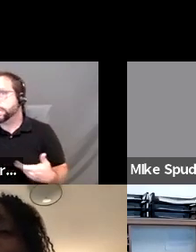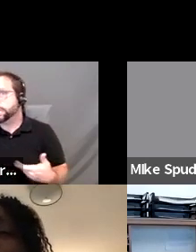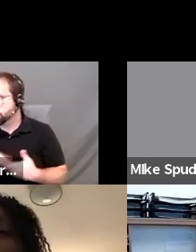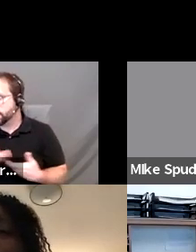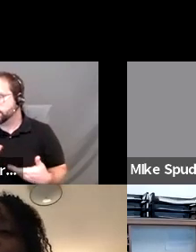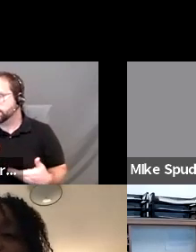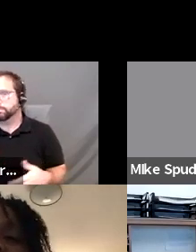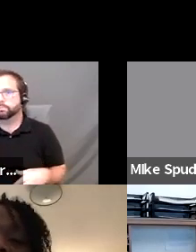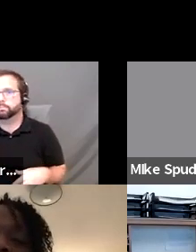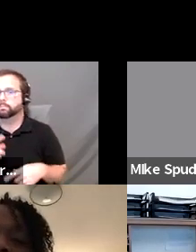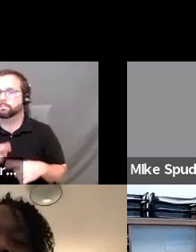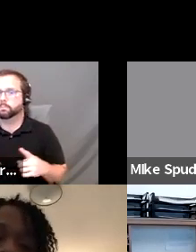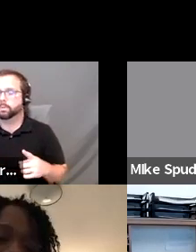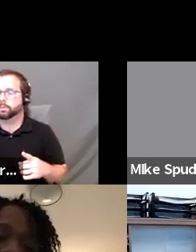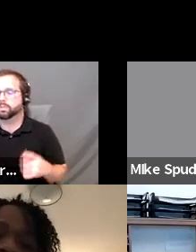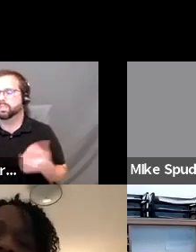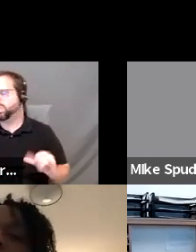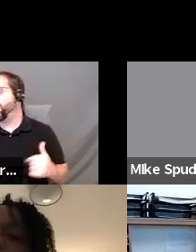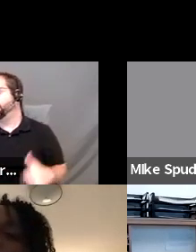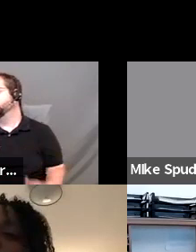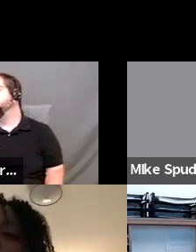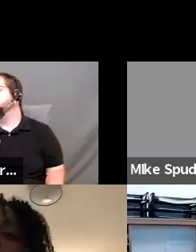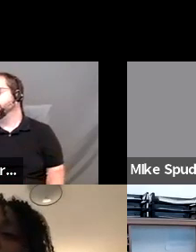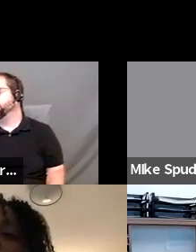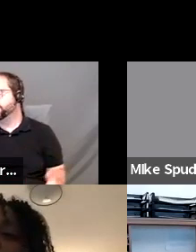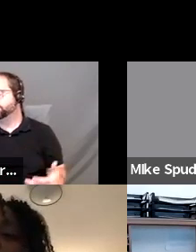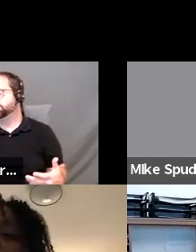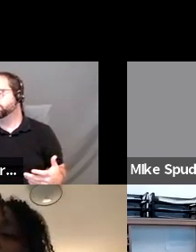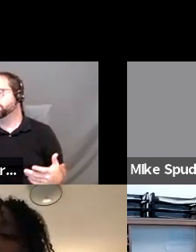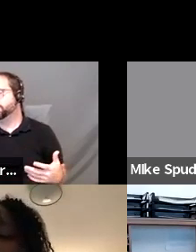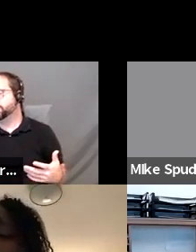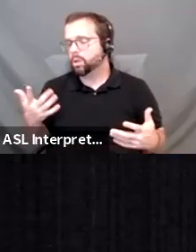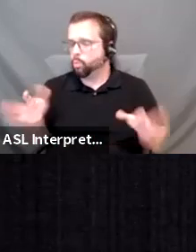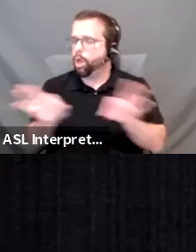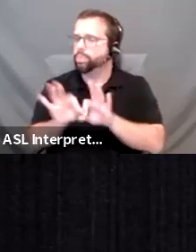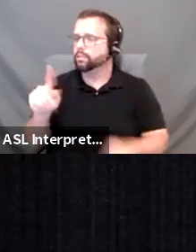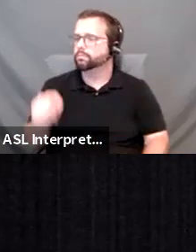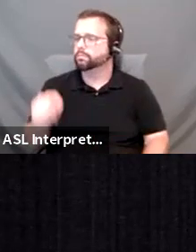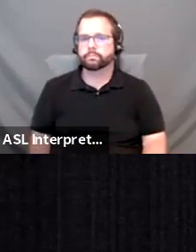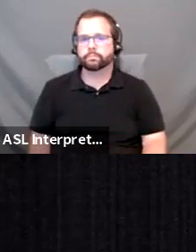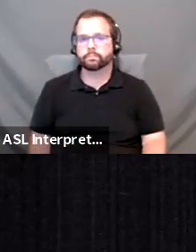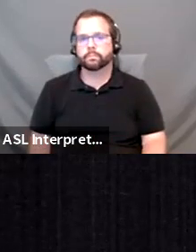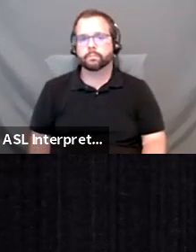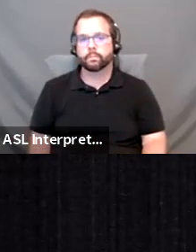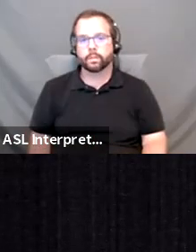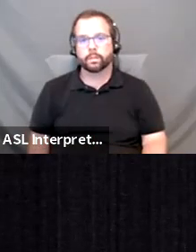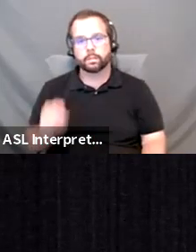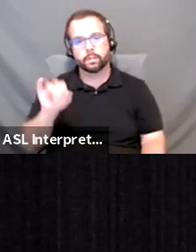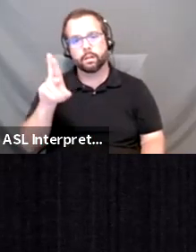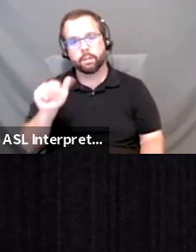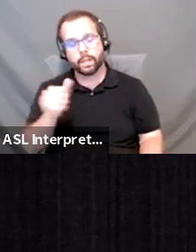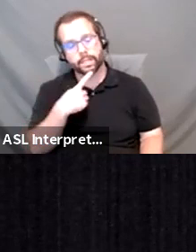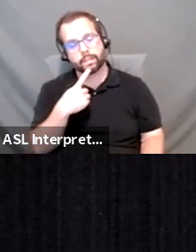Thank you for sharing that. There was so much stuff that y'all pulled out of there, you and Angel together. I